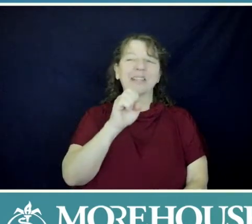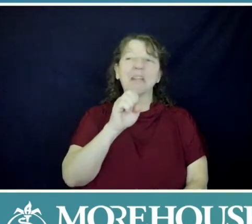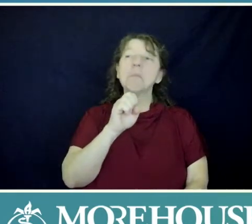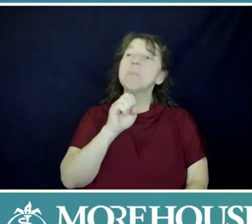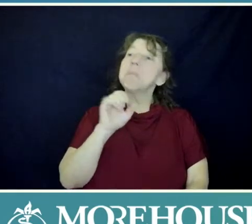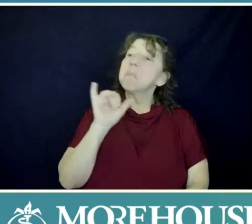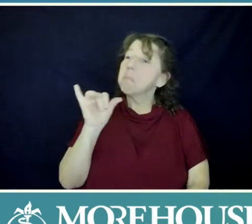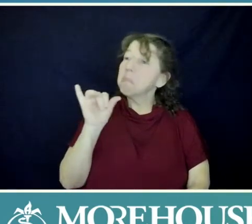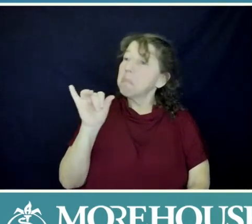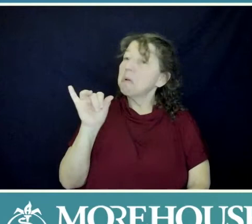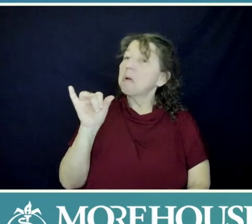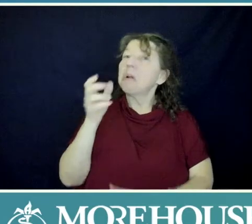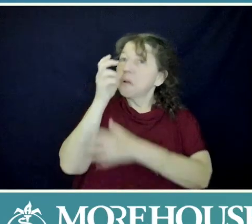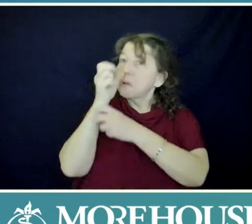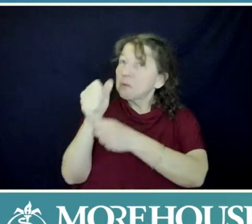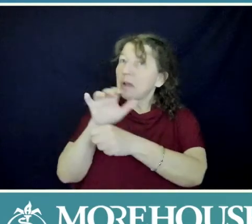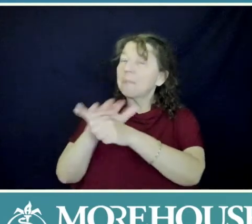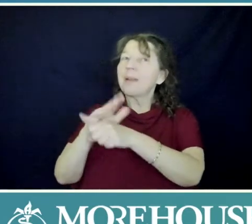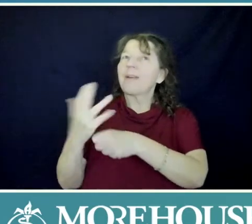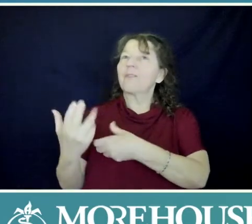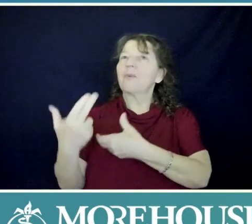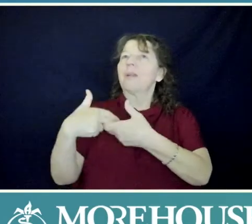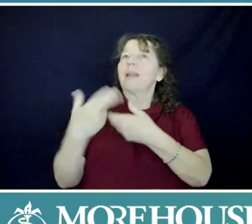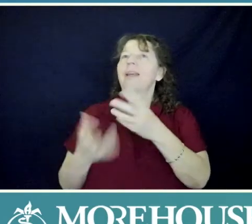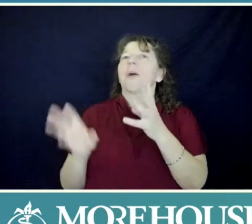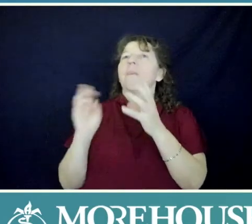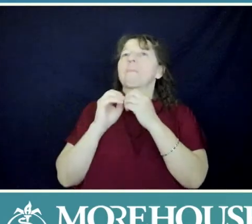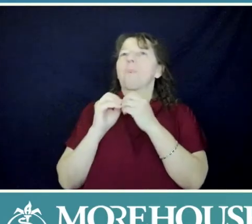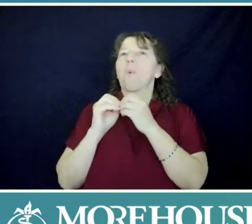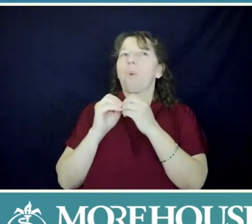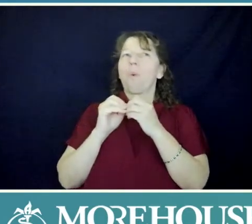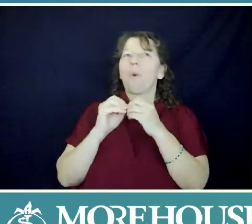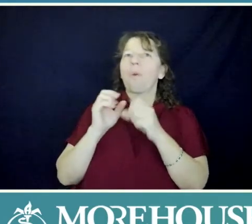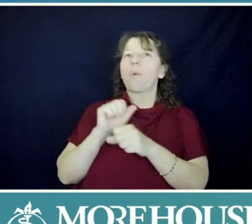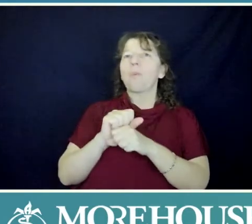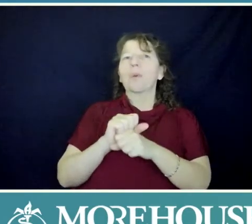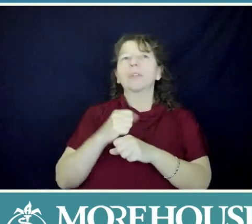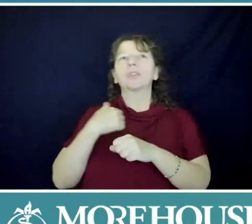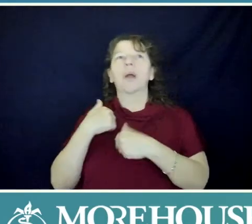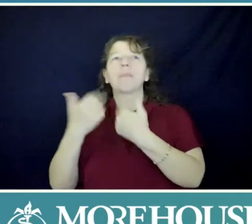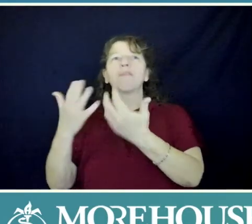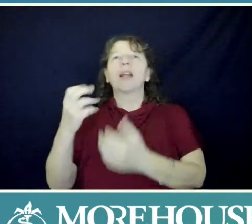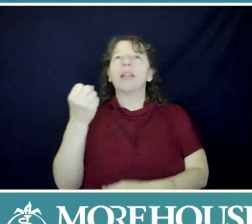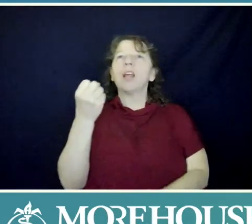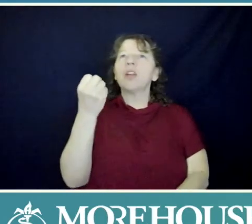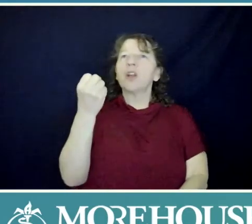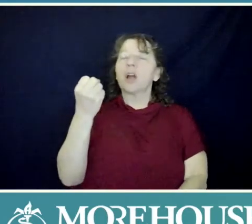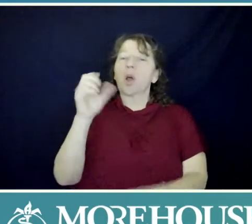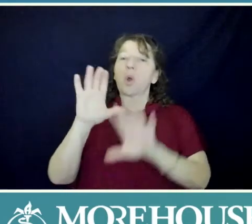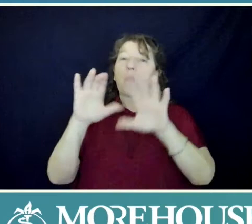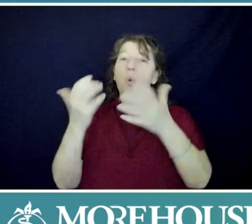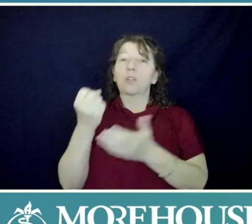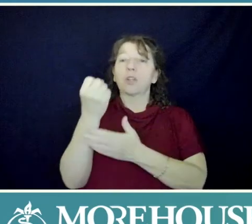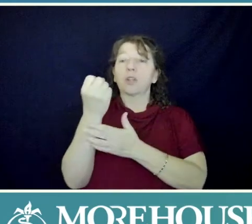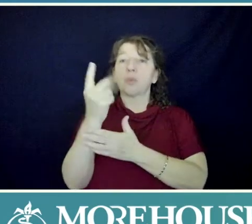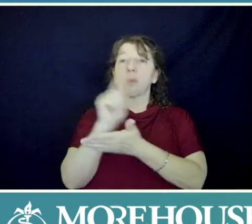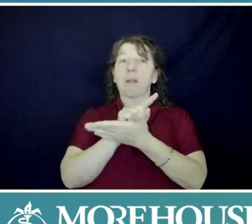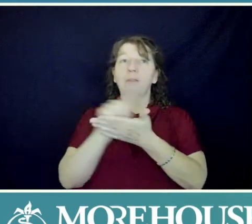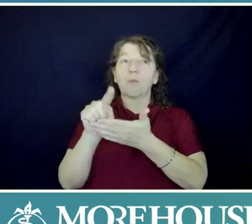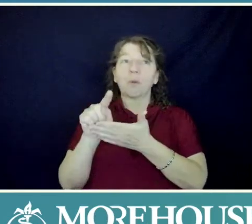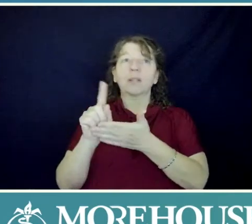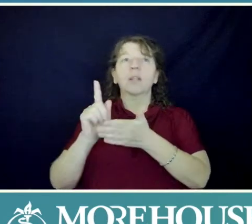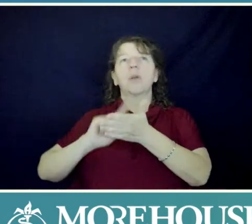my engagement through providing a 12-week course on research project development and proposal